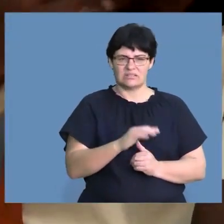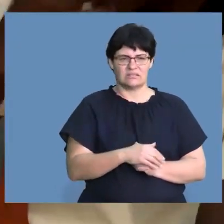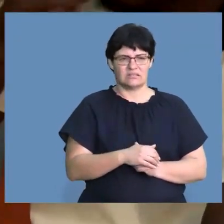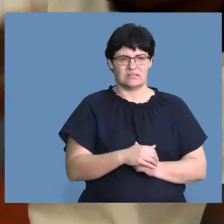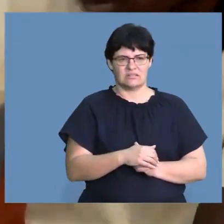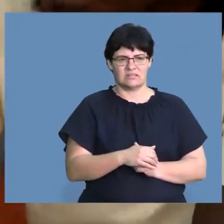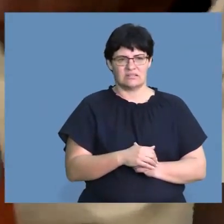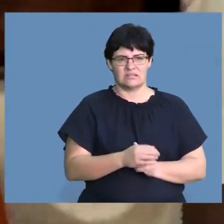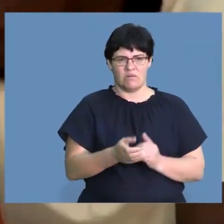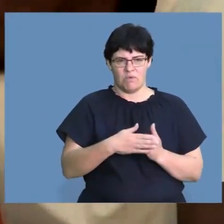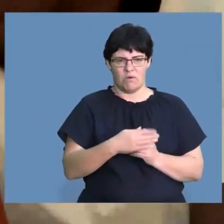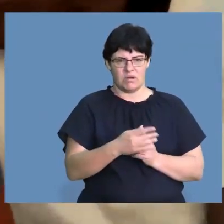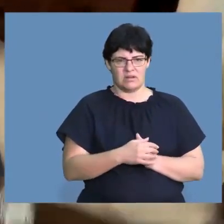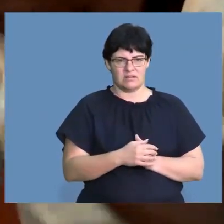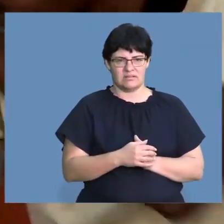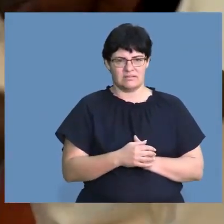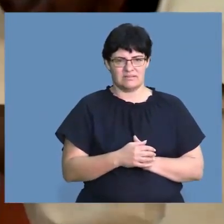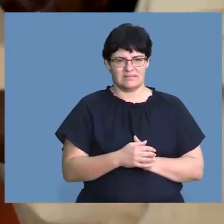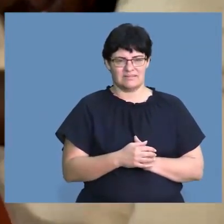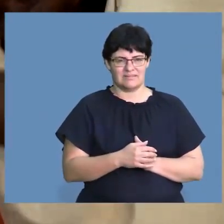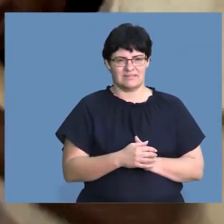Okay, no. Oh, can you take another one?